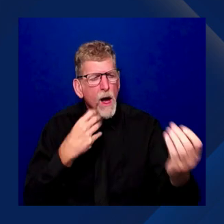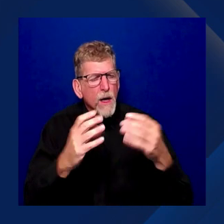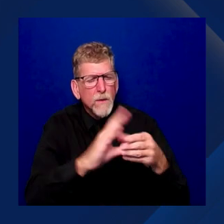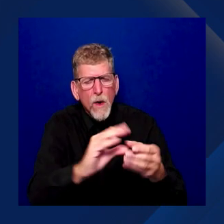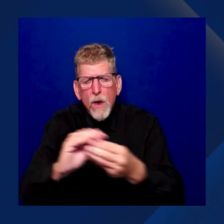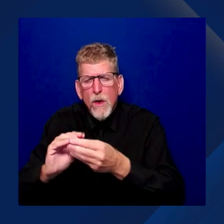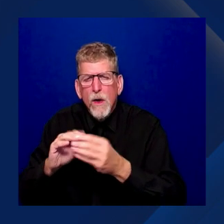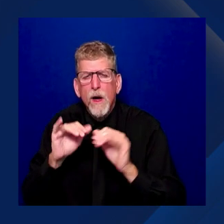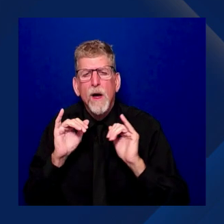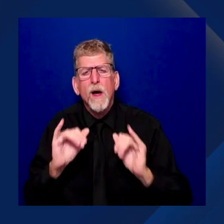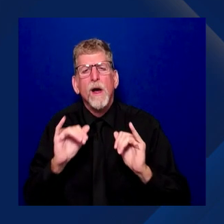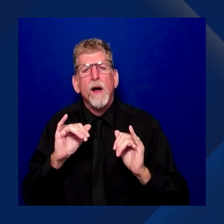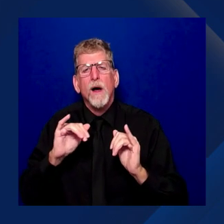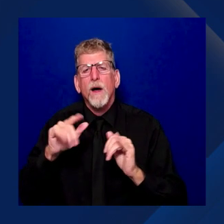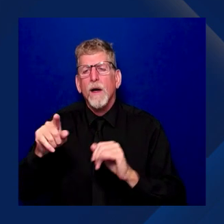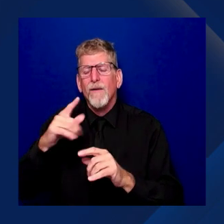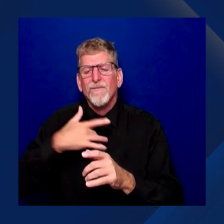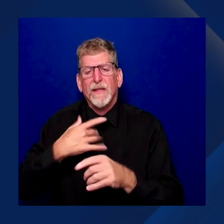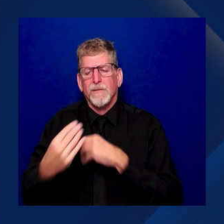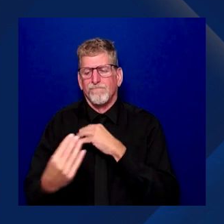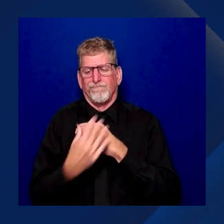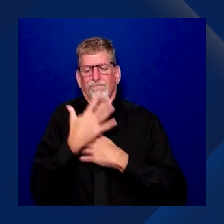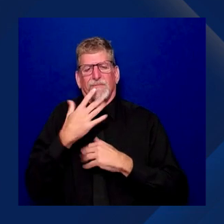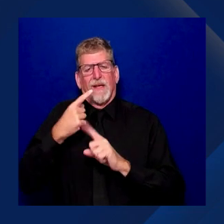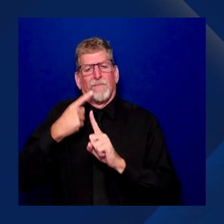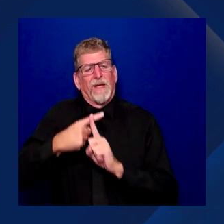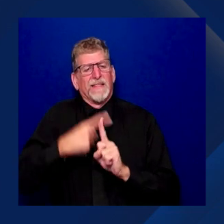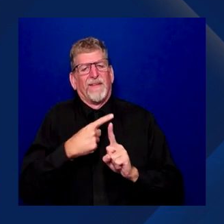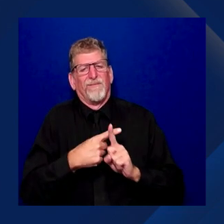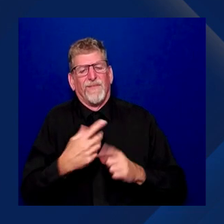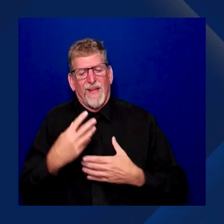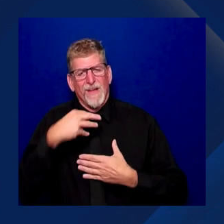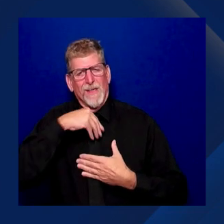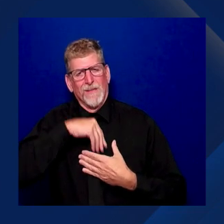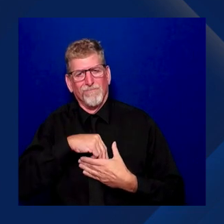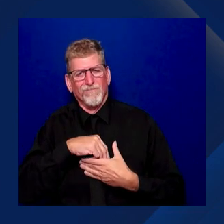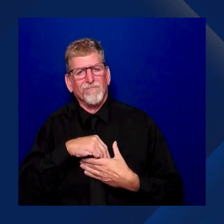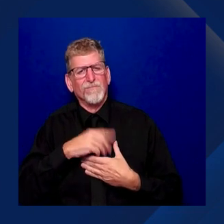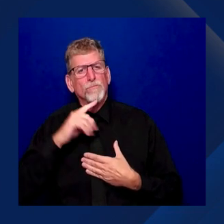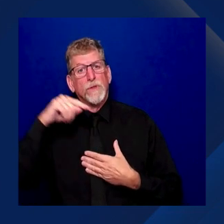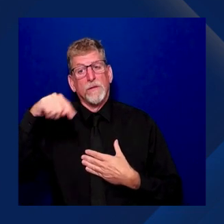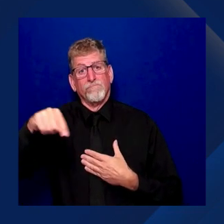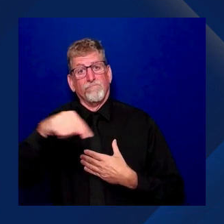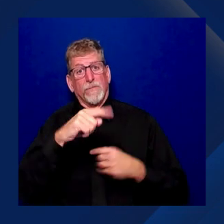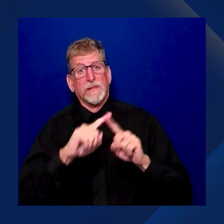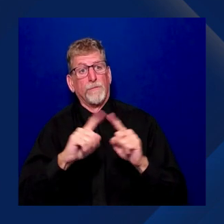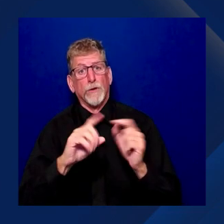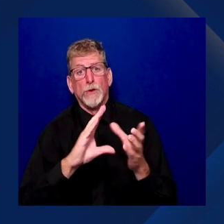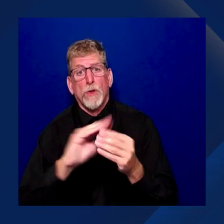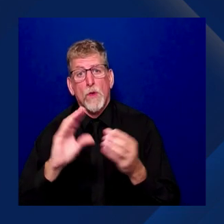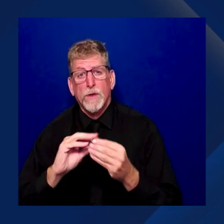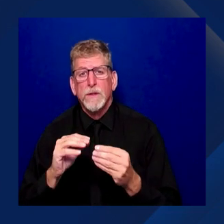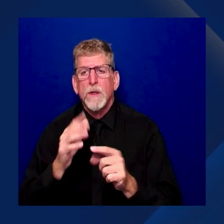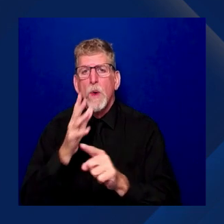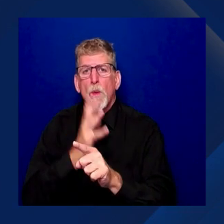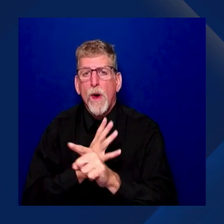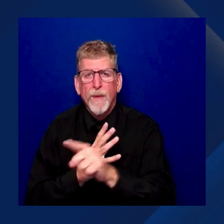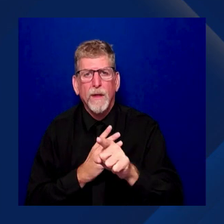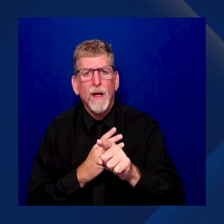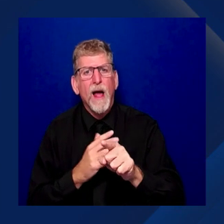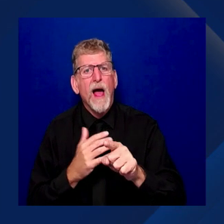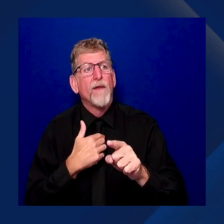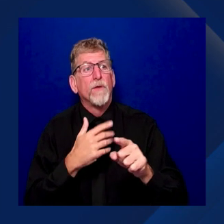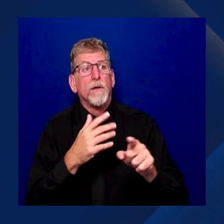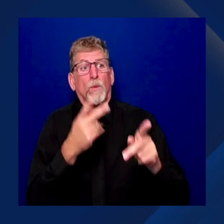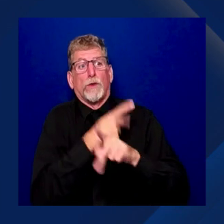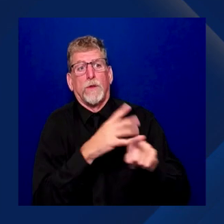me was huge. But I think also sharing those stories lets women, and especially women of color, know that they are at risk and what they can do